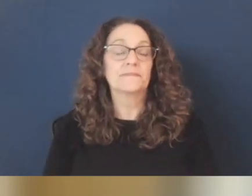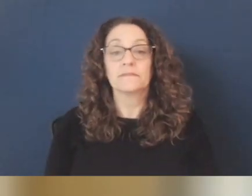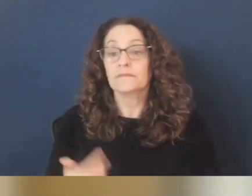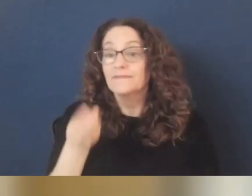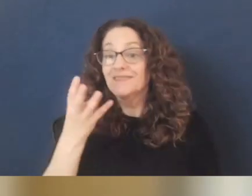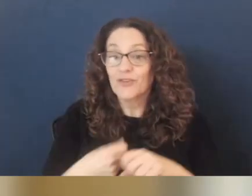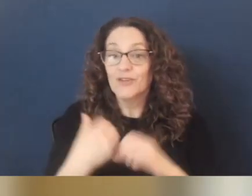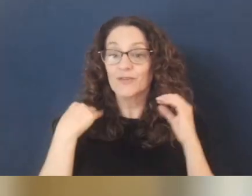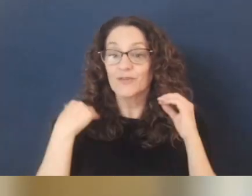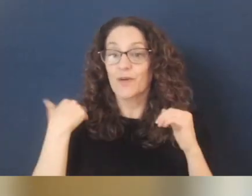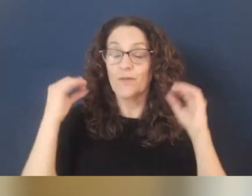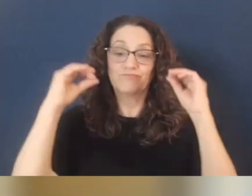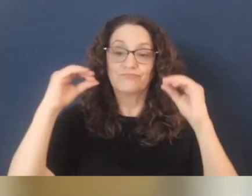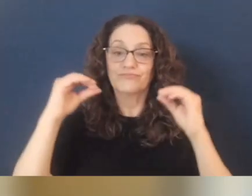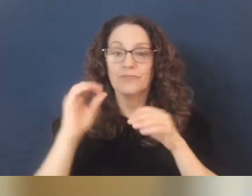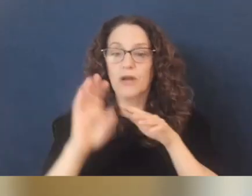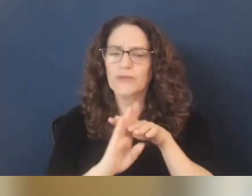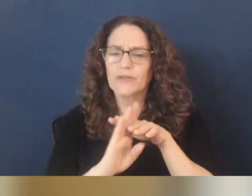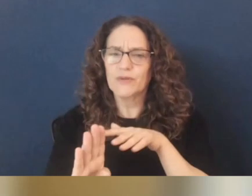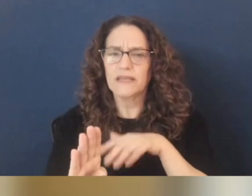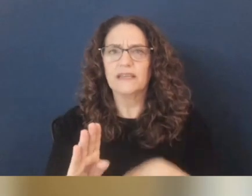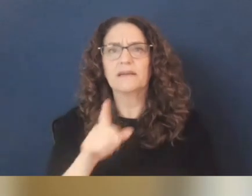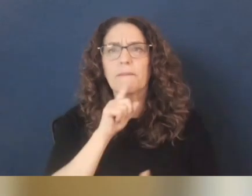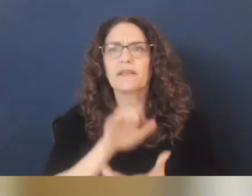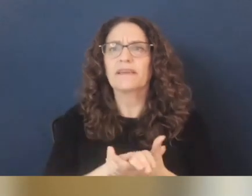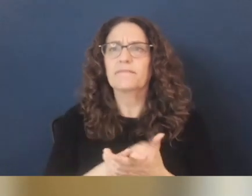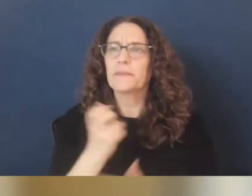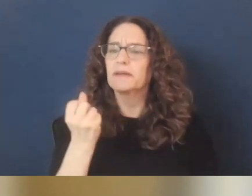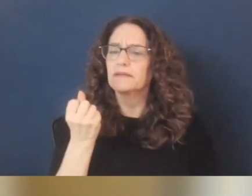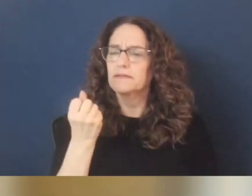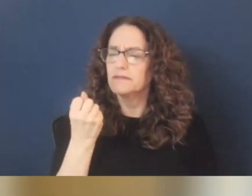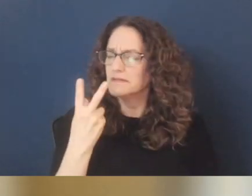taught a retreat that was, I think it was 12 days or